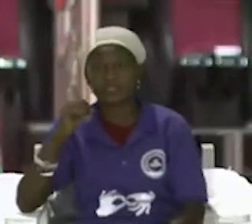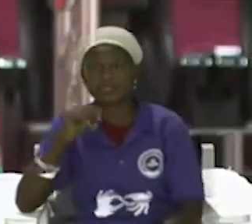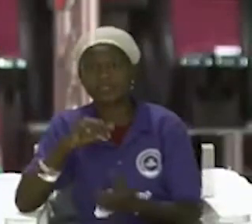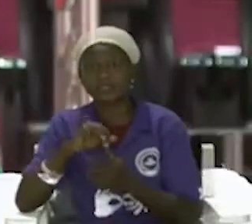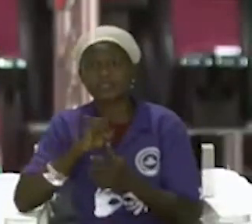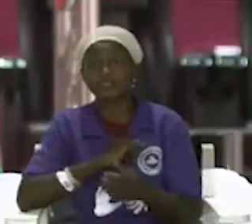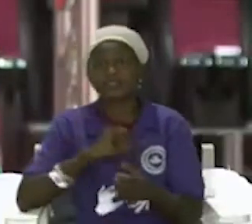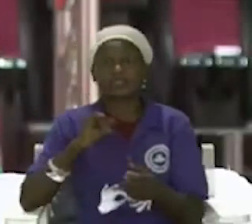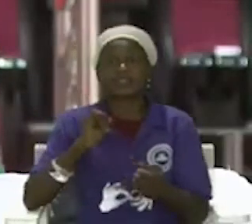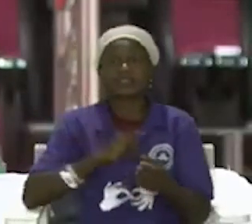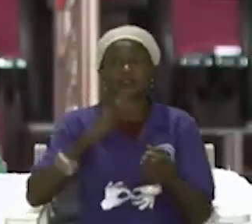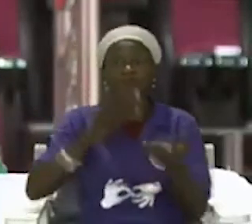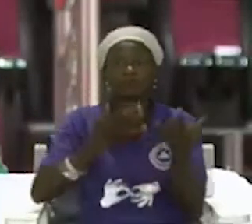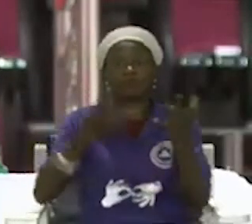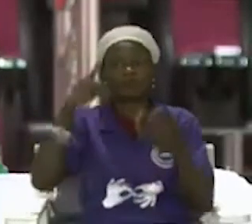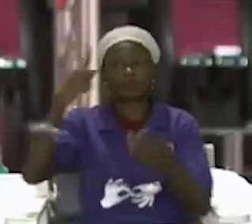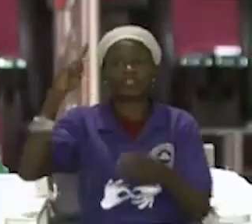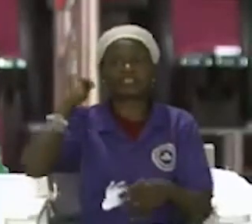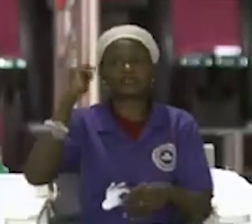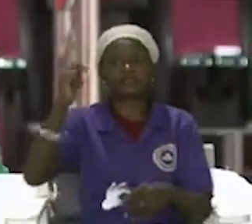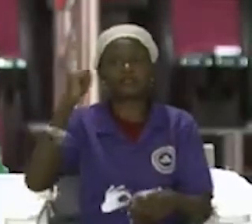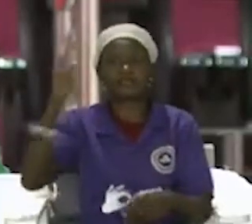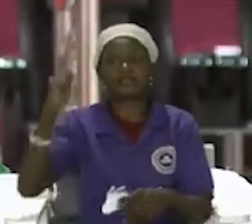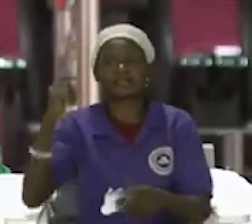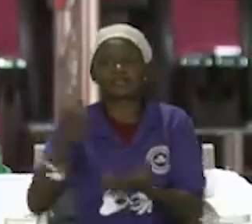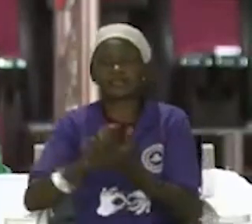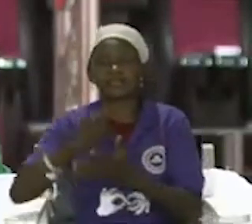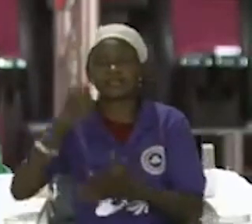I'll be waiting for the testimony.